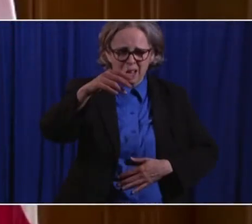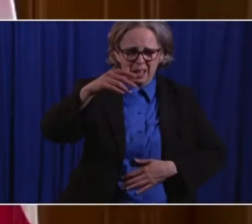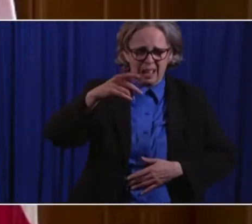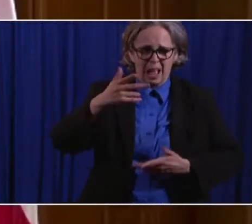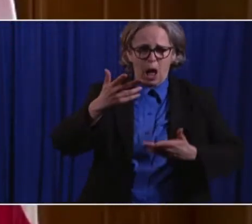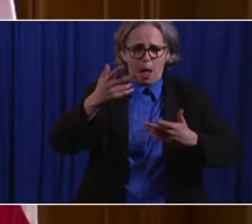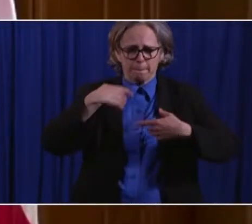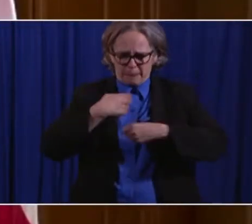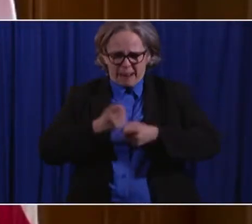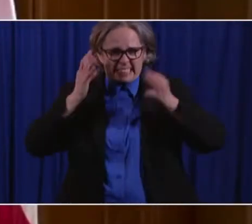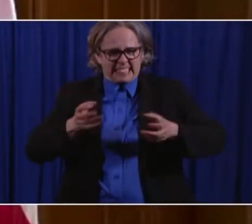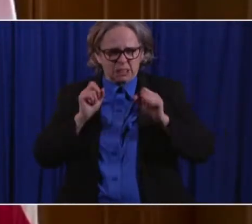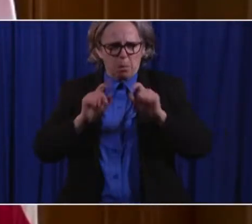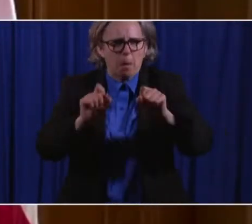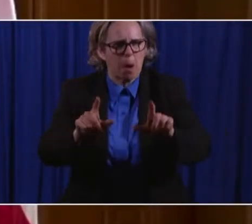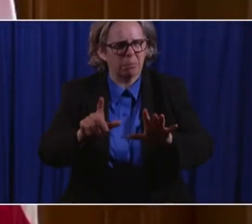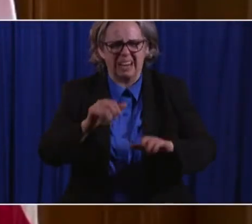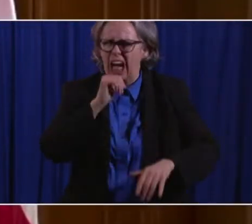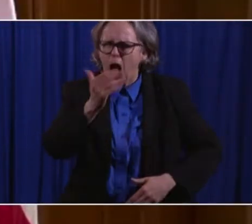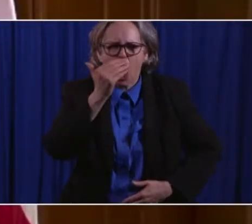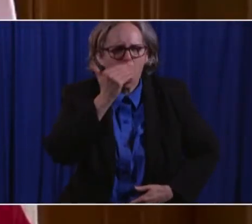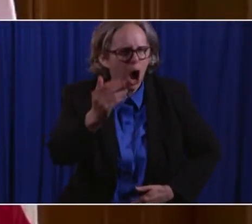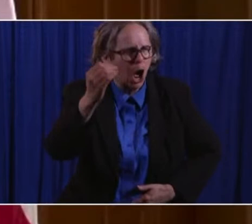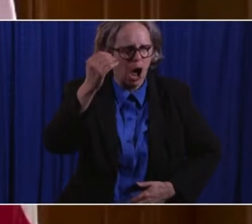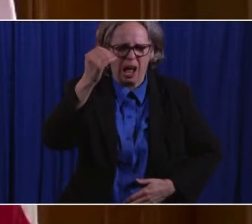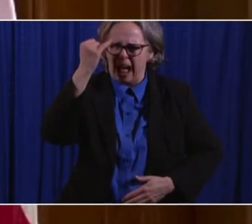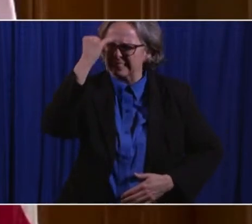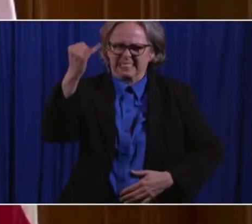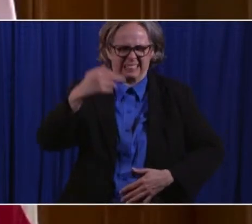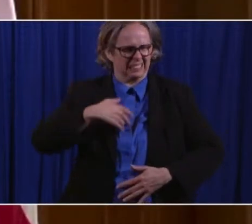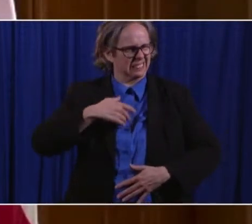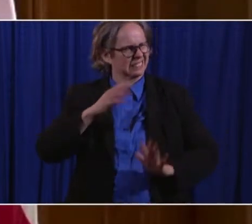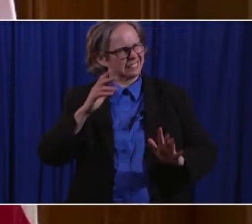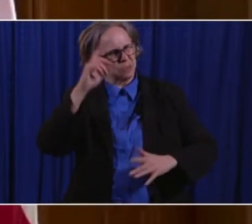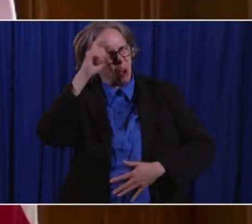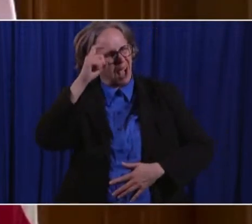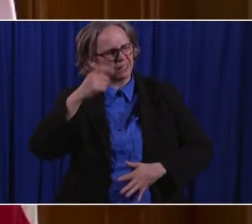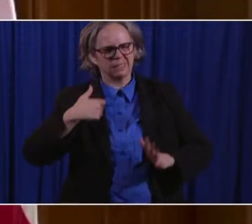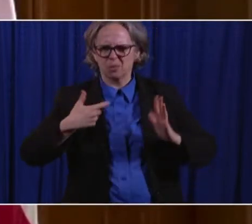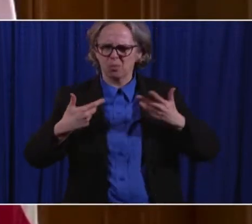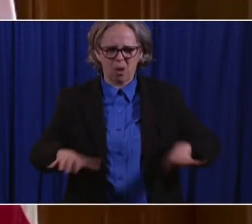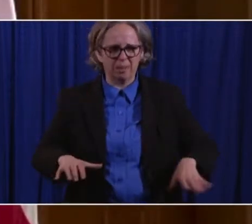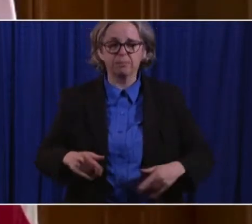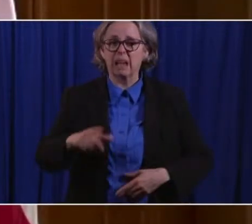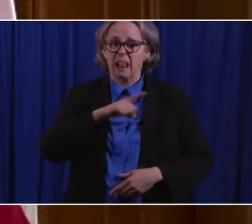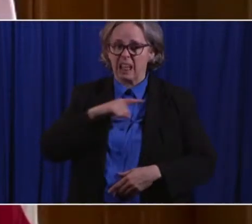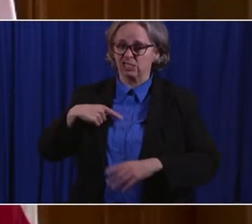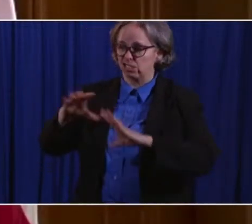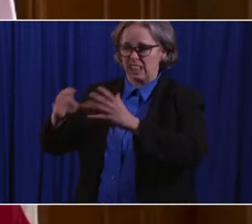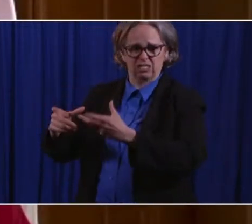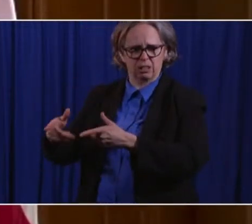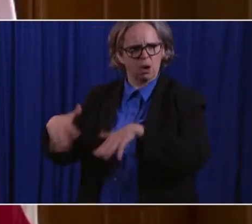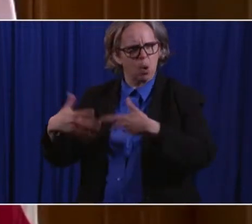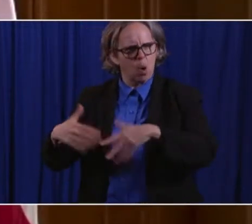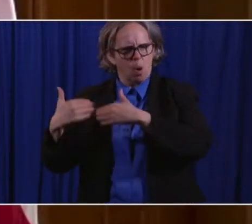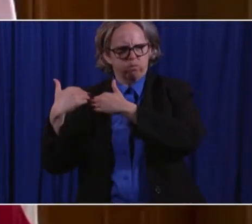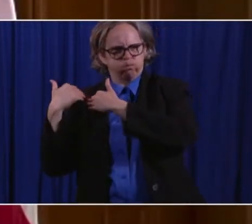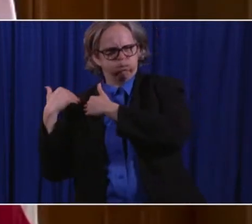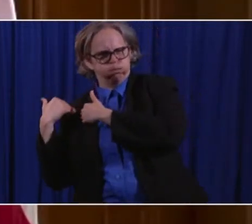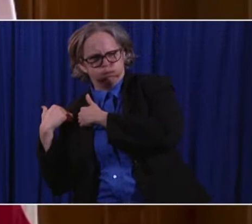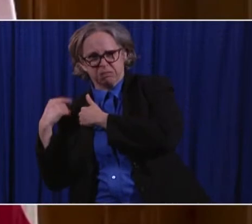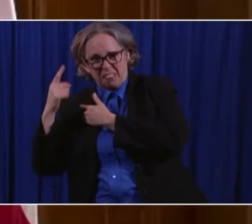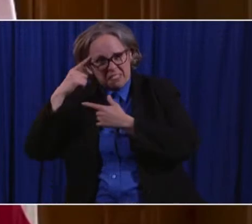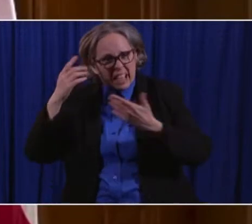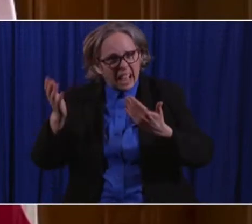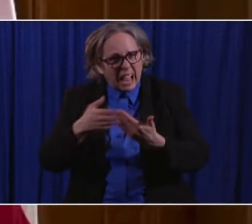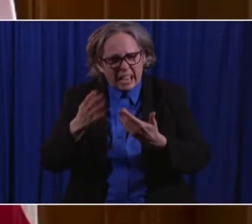publicly. The legislature has a heavy task ahead. This is not easy. If it was easy, it would